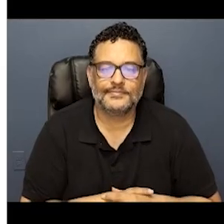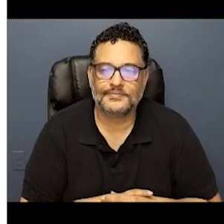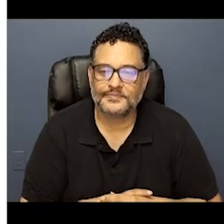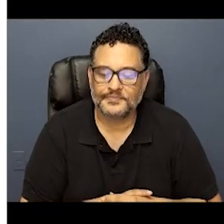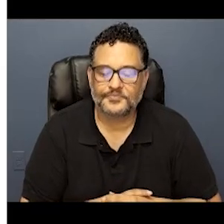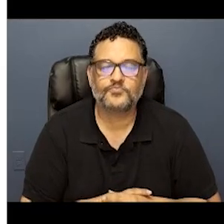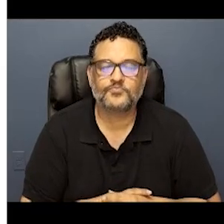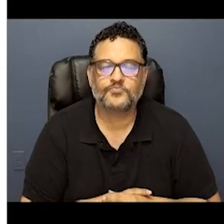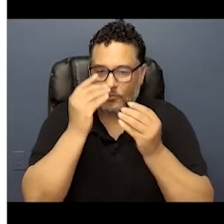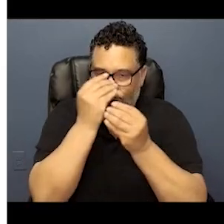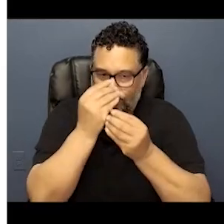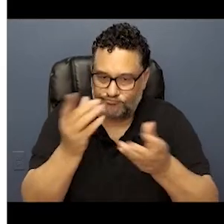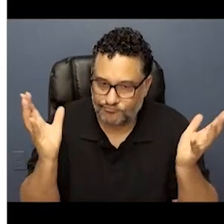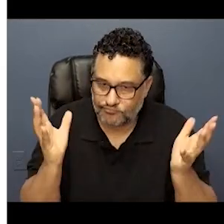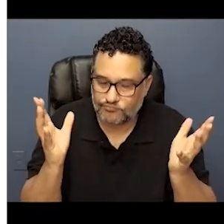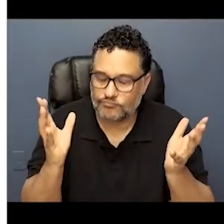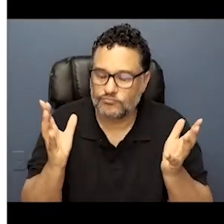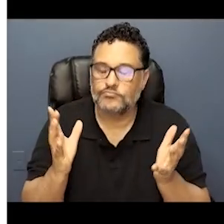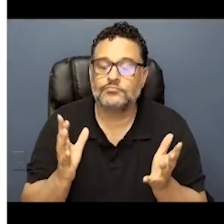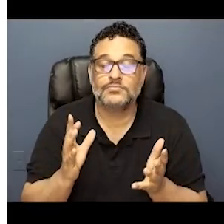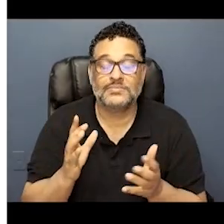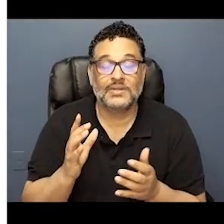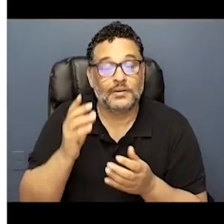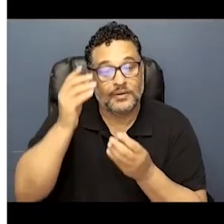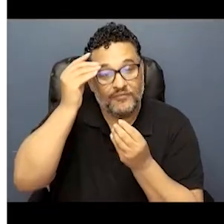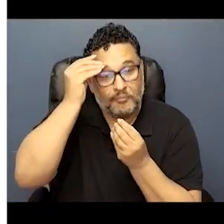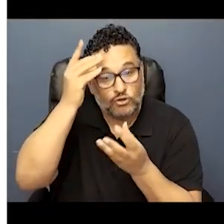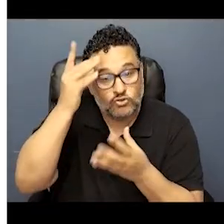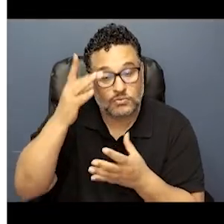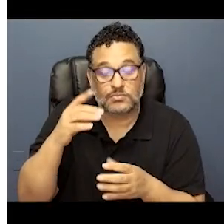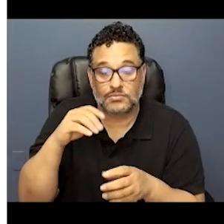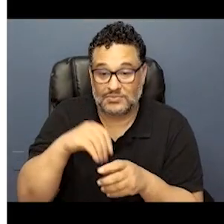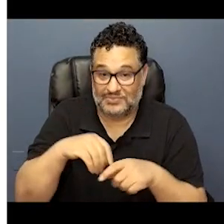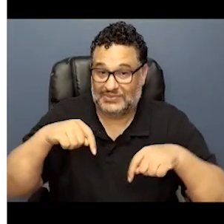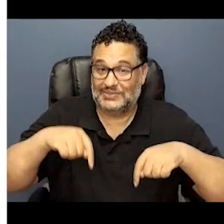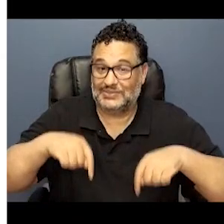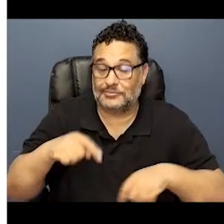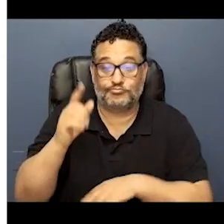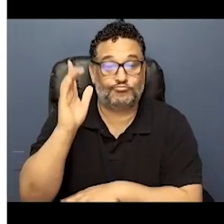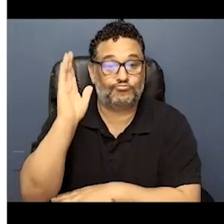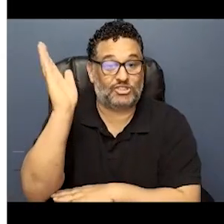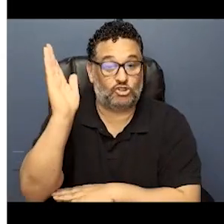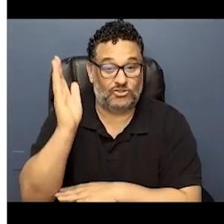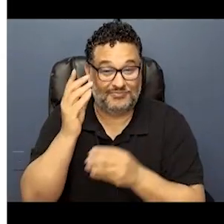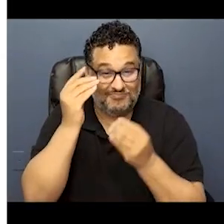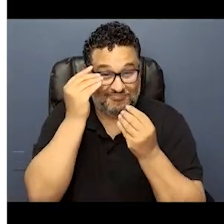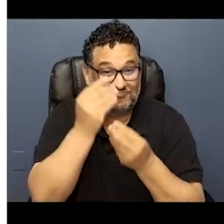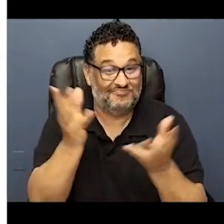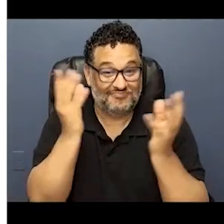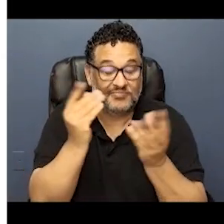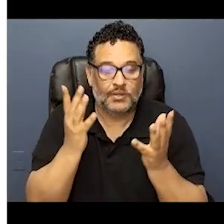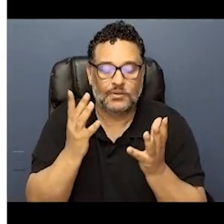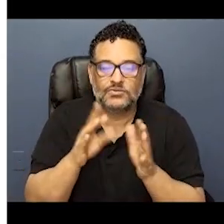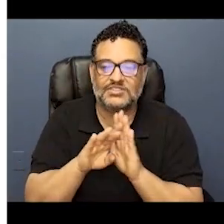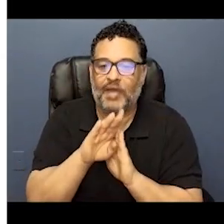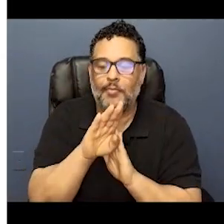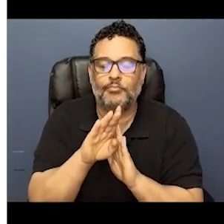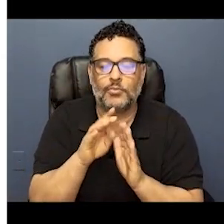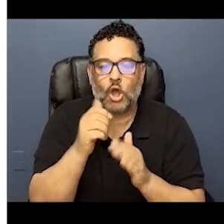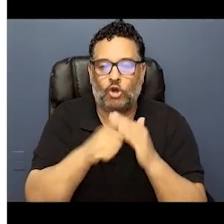Disclaimer. The contents of this presentation were developed under contract